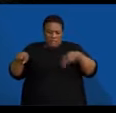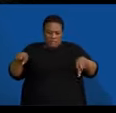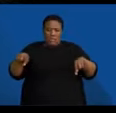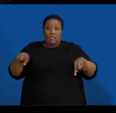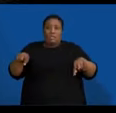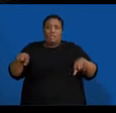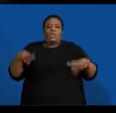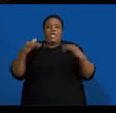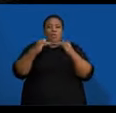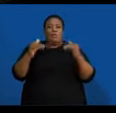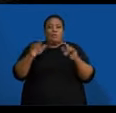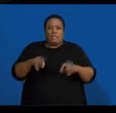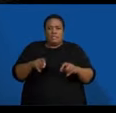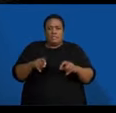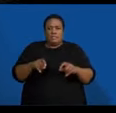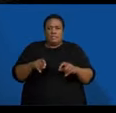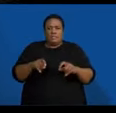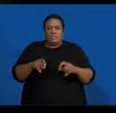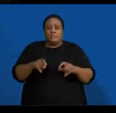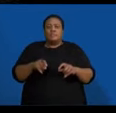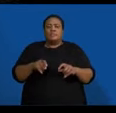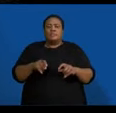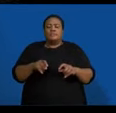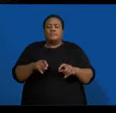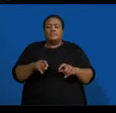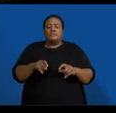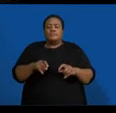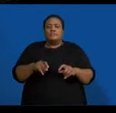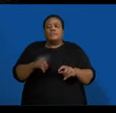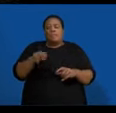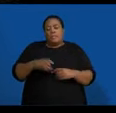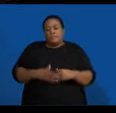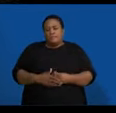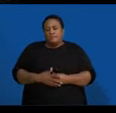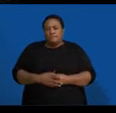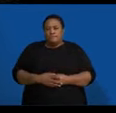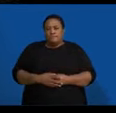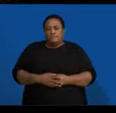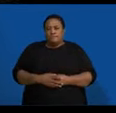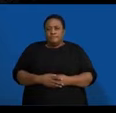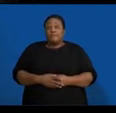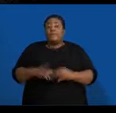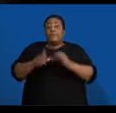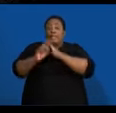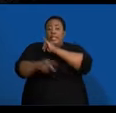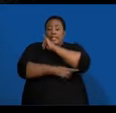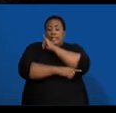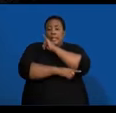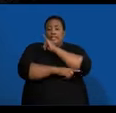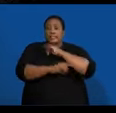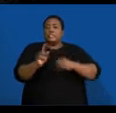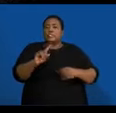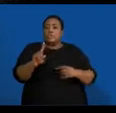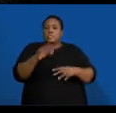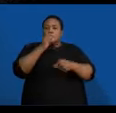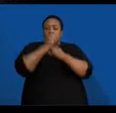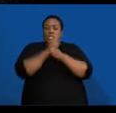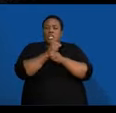sides subtend equal angles on the circumference of the circle. And then the last concept is the grade